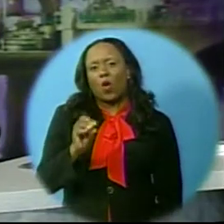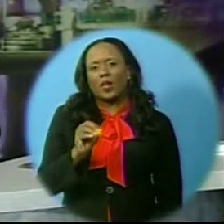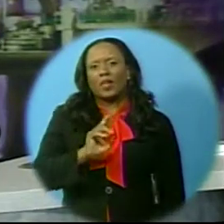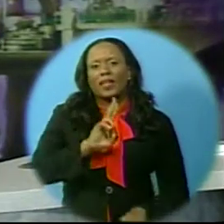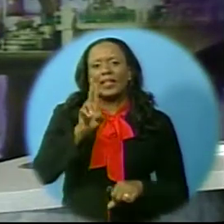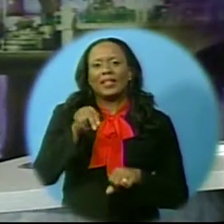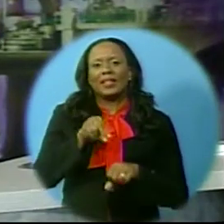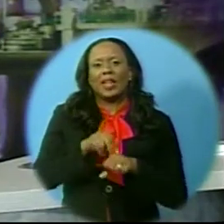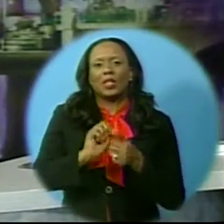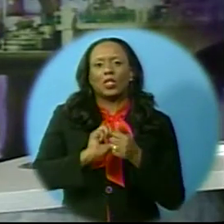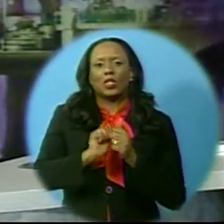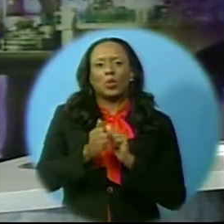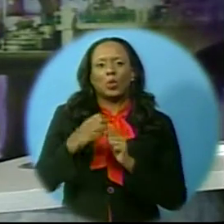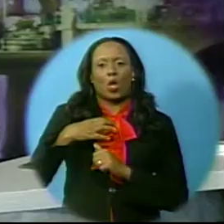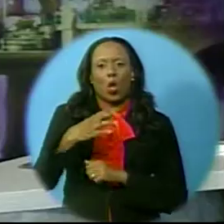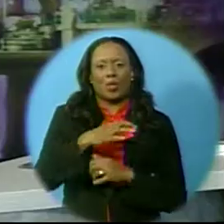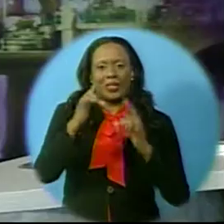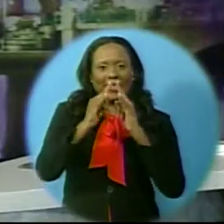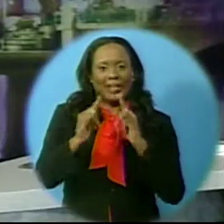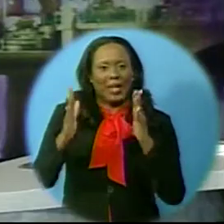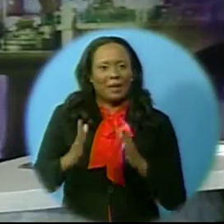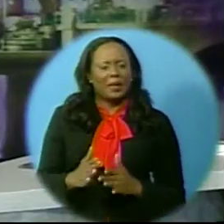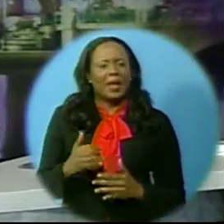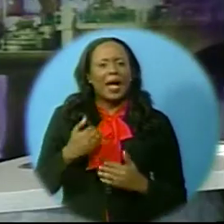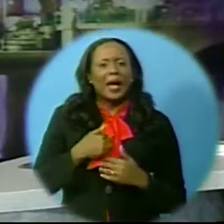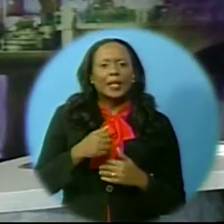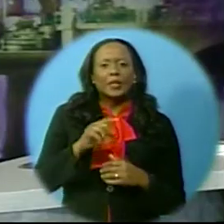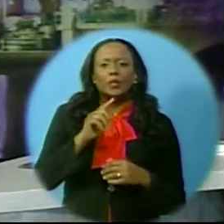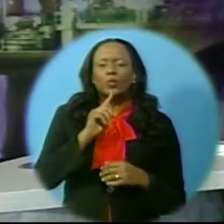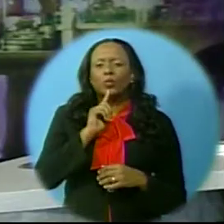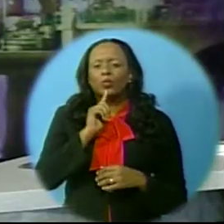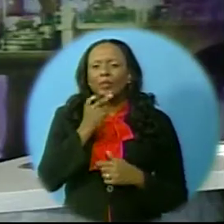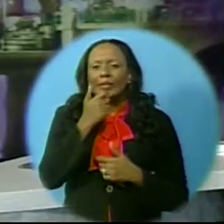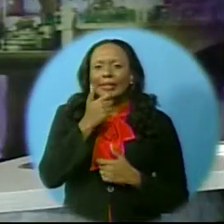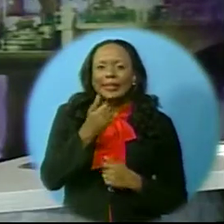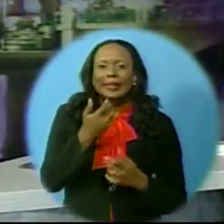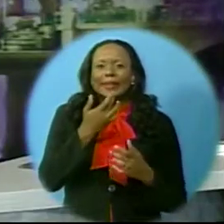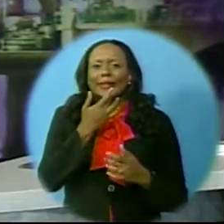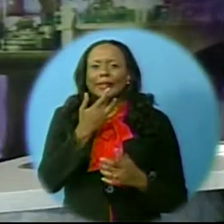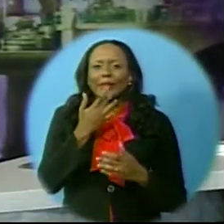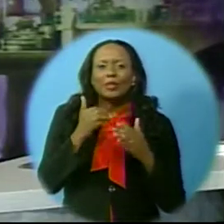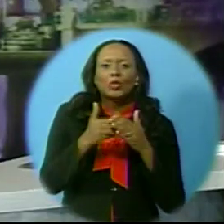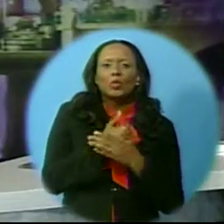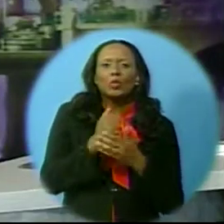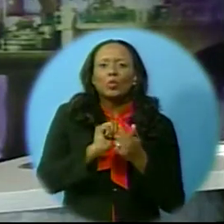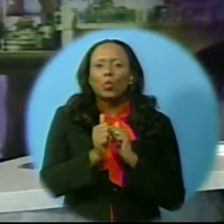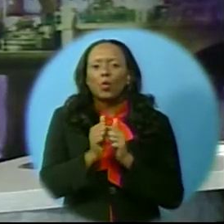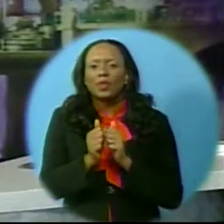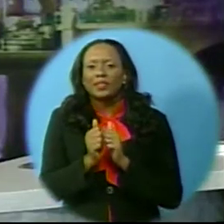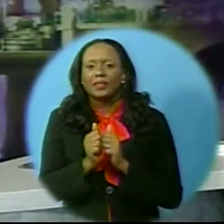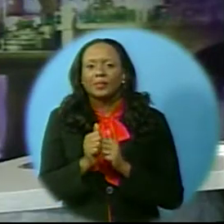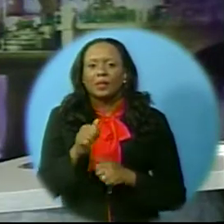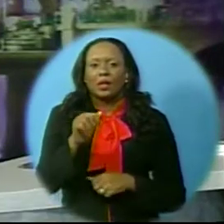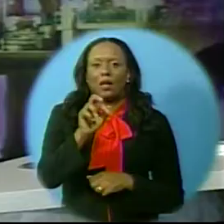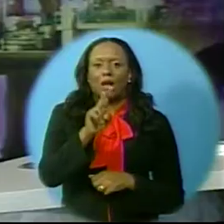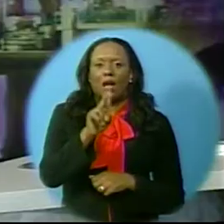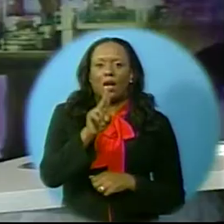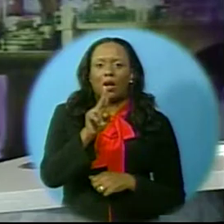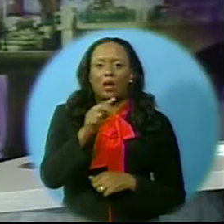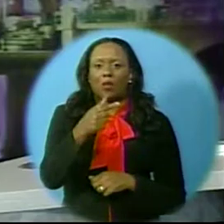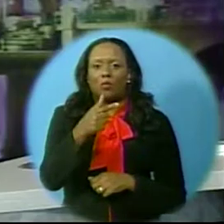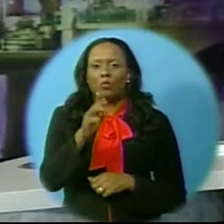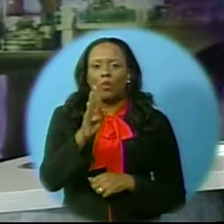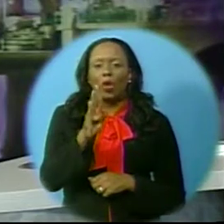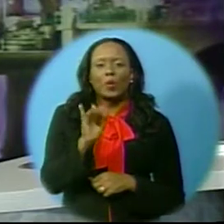National Sports Council campers got their first taste of a new sport when the Barbados Rugby Football Union staged Get into